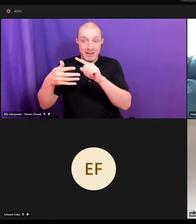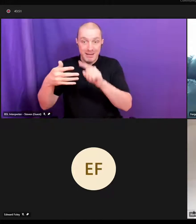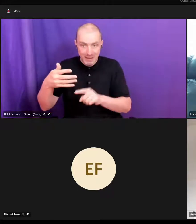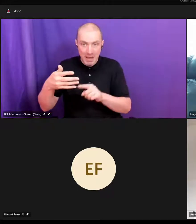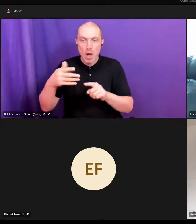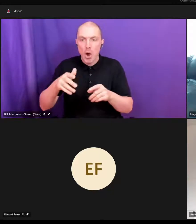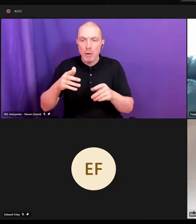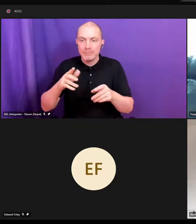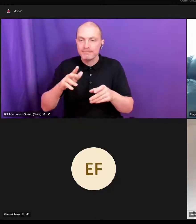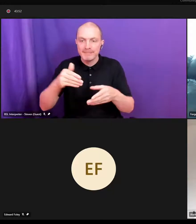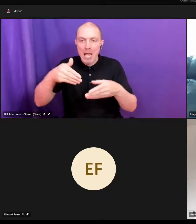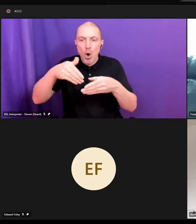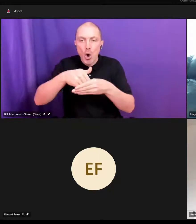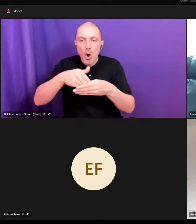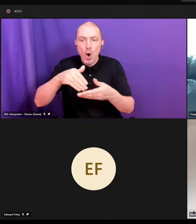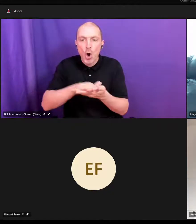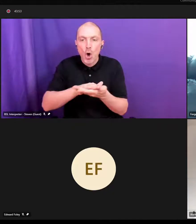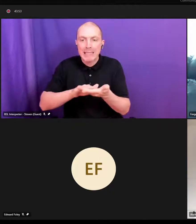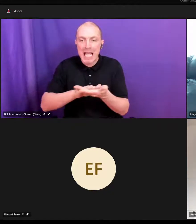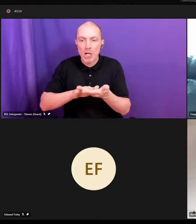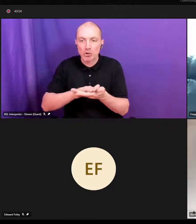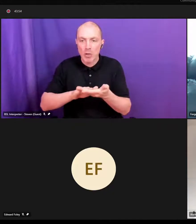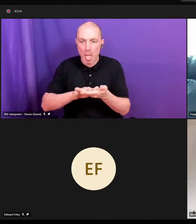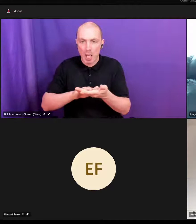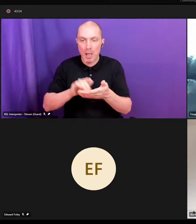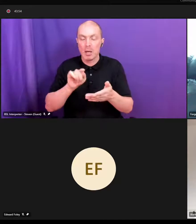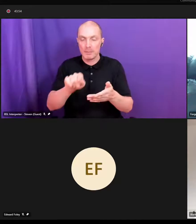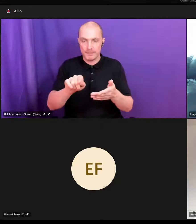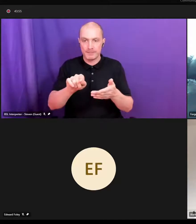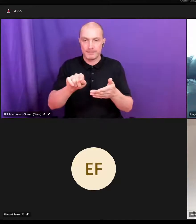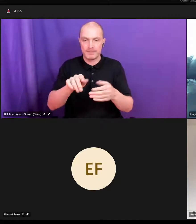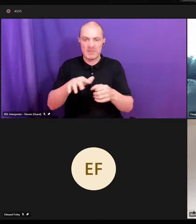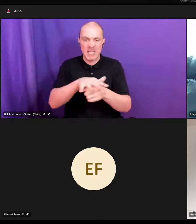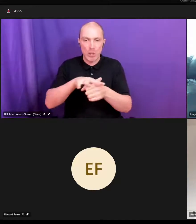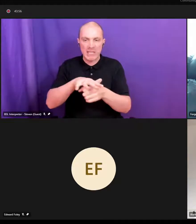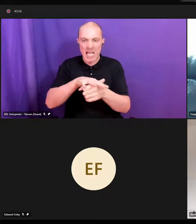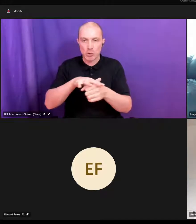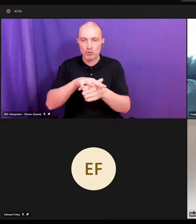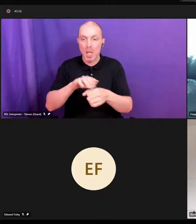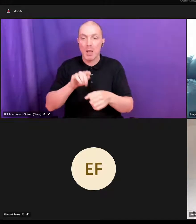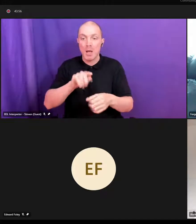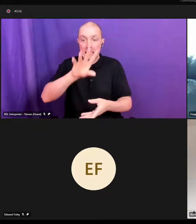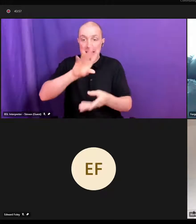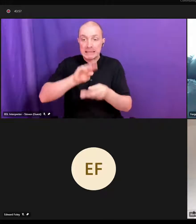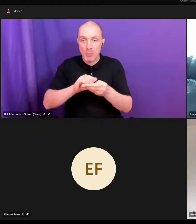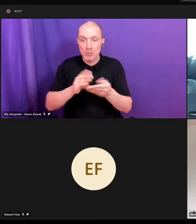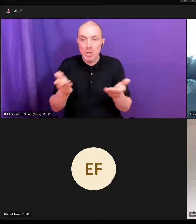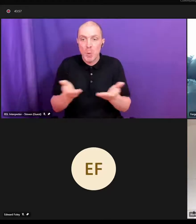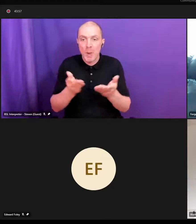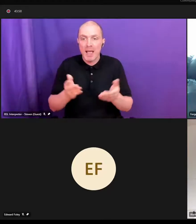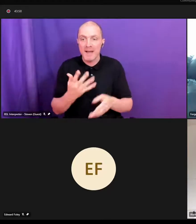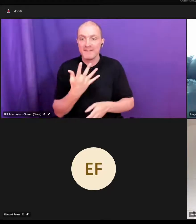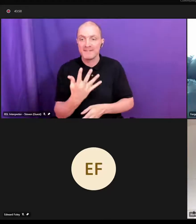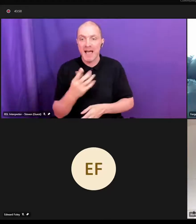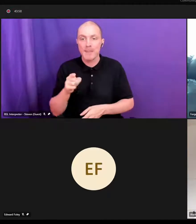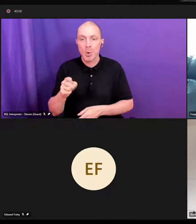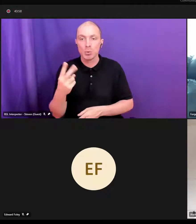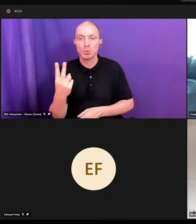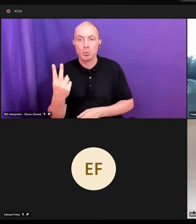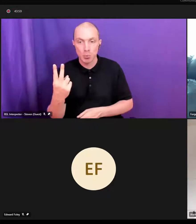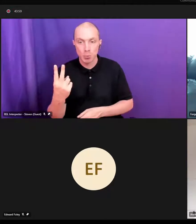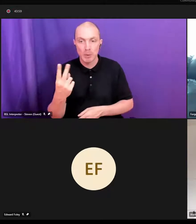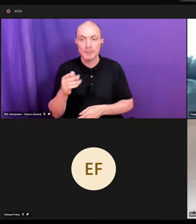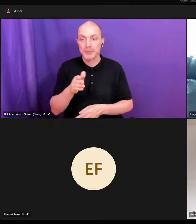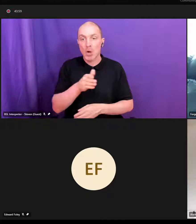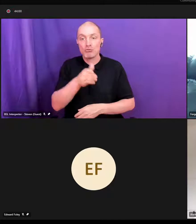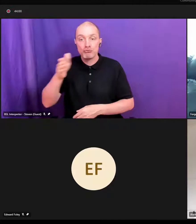following on from that, Chair, you'll see the positions summarised, should I say, at 5.2. And at the right-hand column,